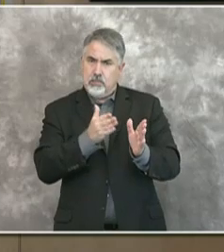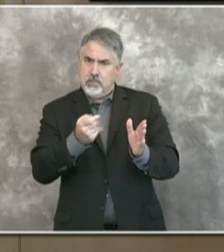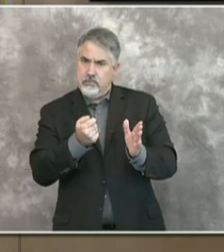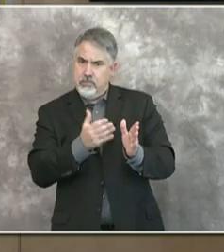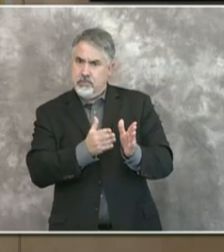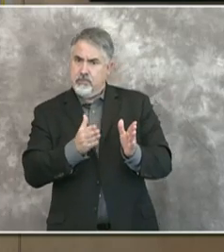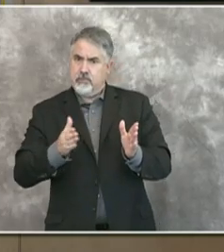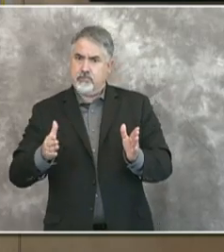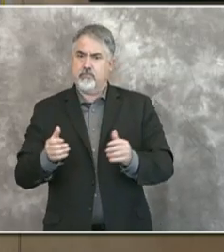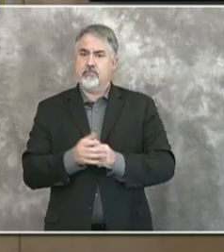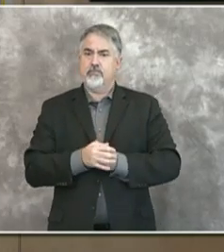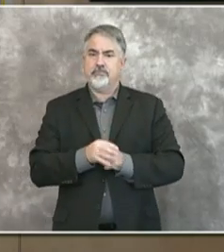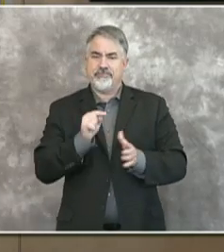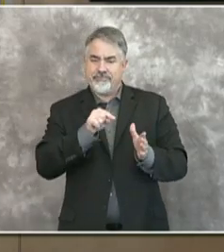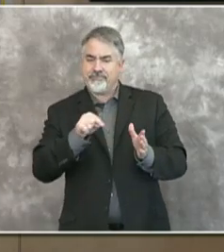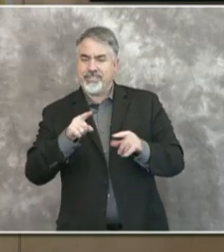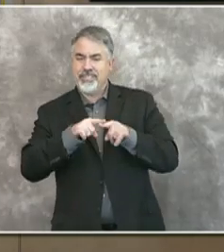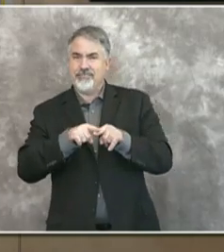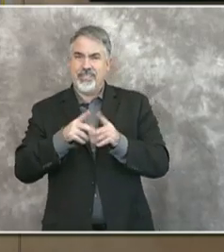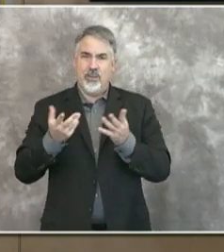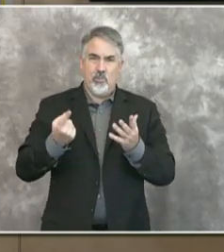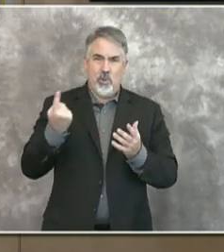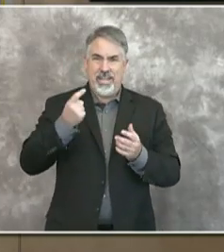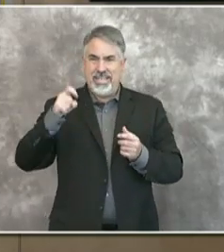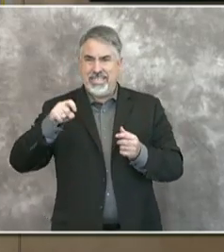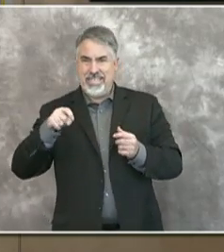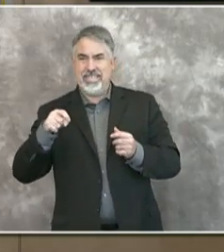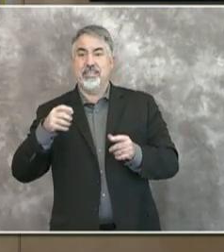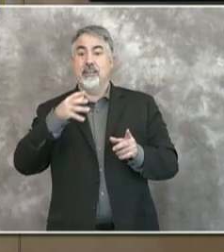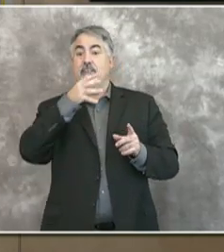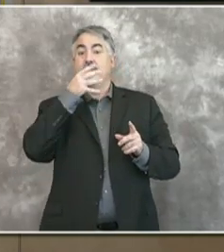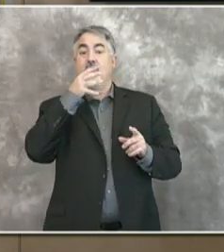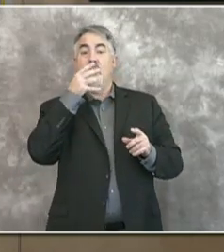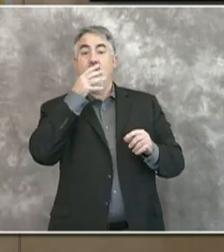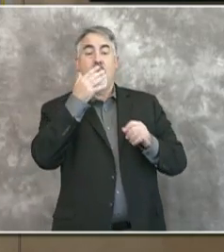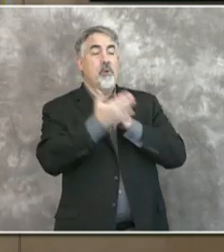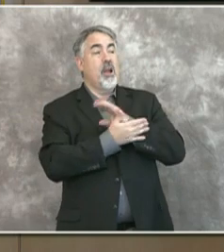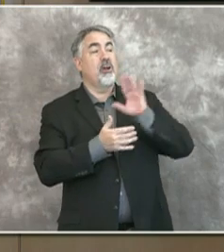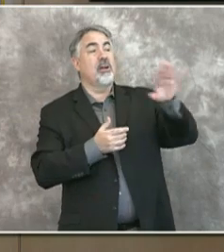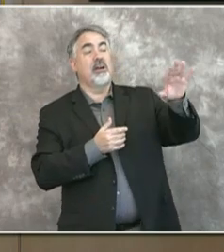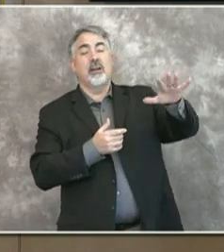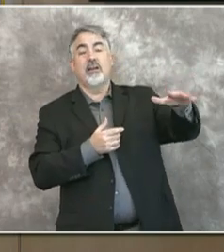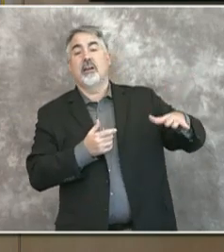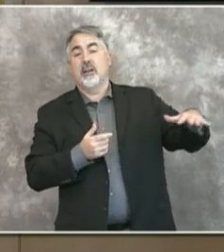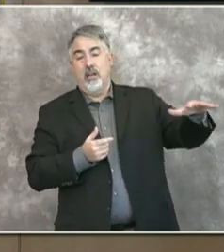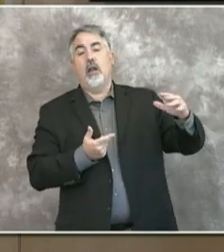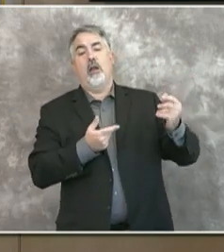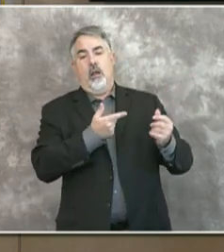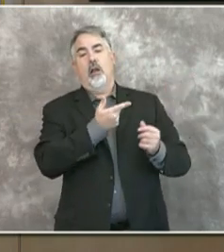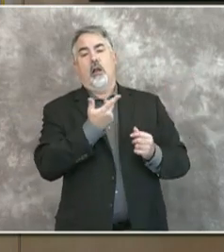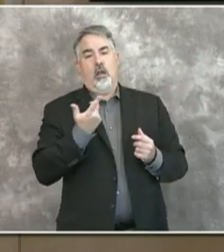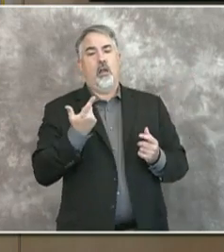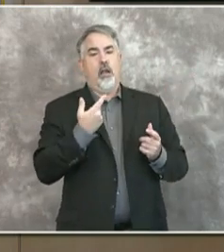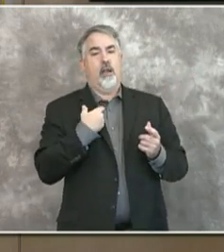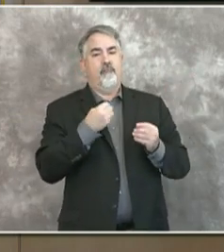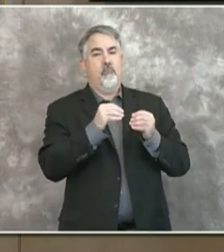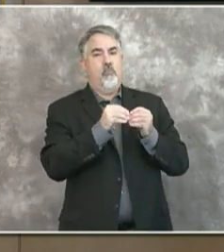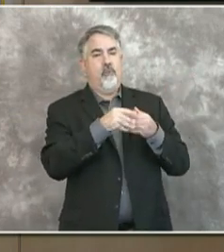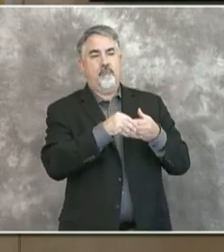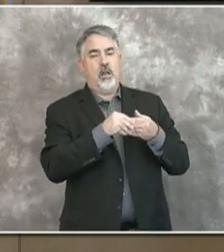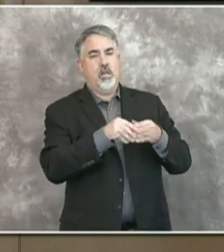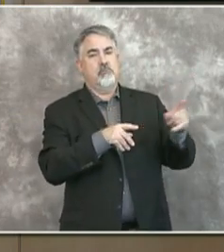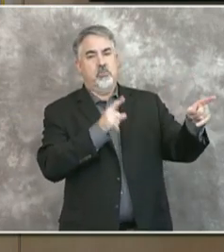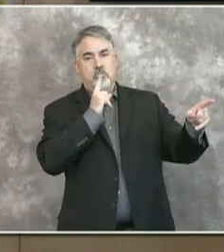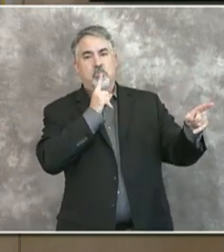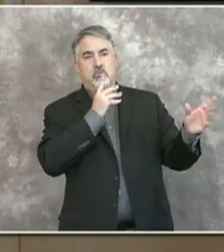to small, rural counties that are in a much different situation. They have greater flexibility. That flexibility does not apply to us,